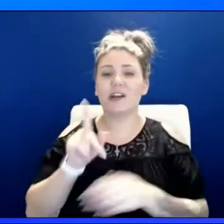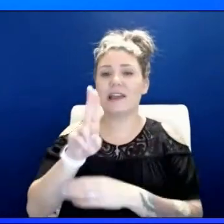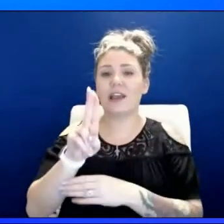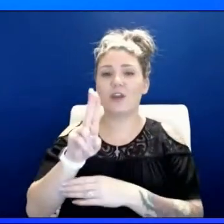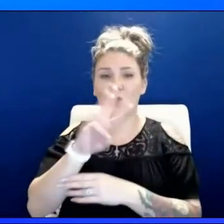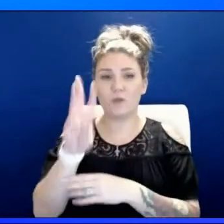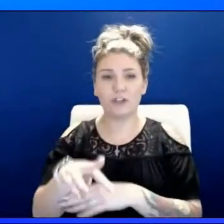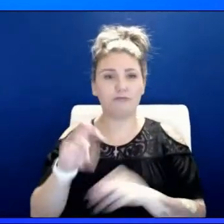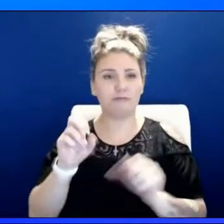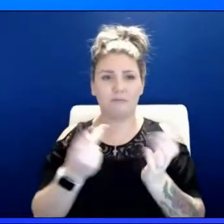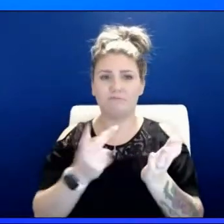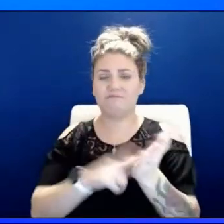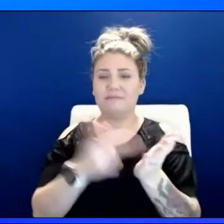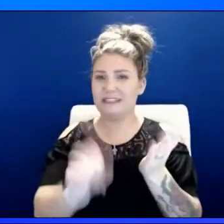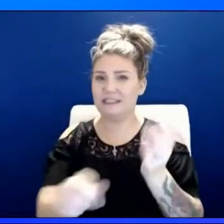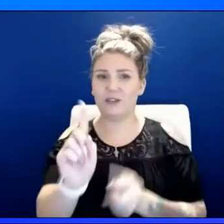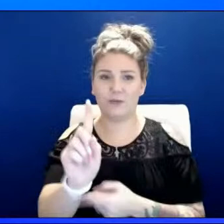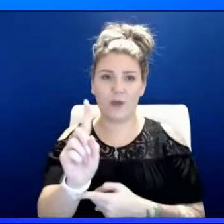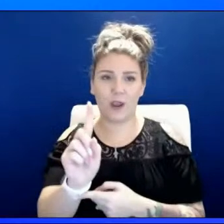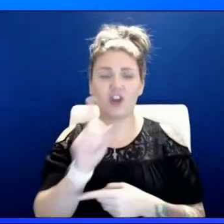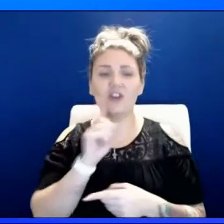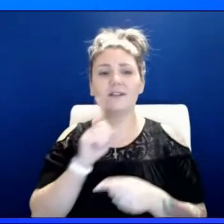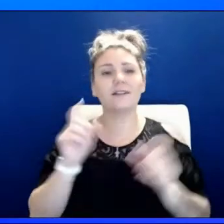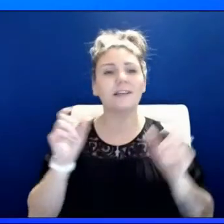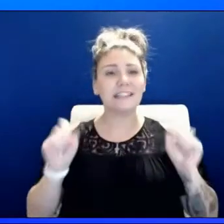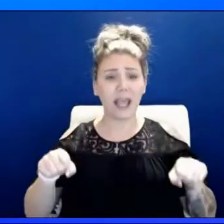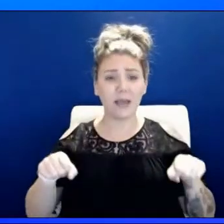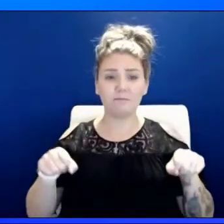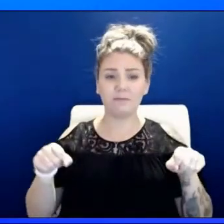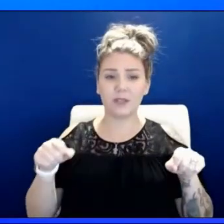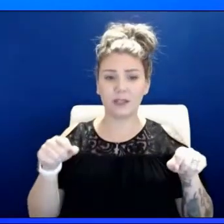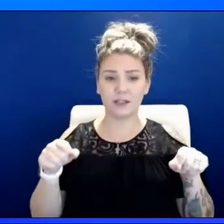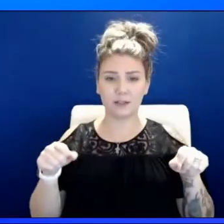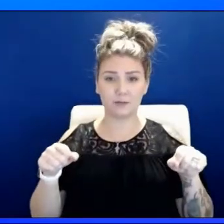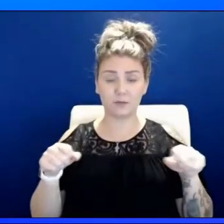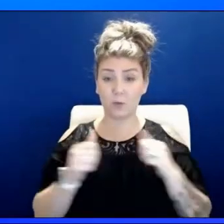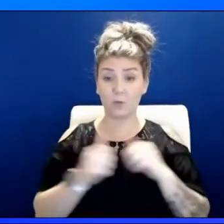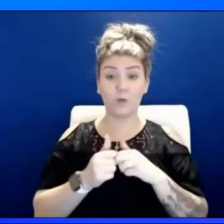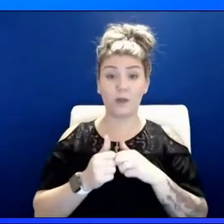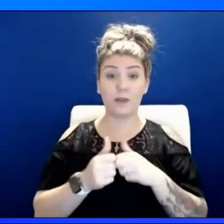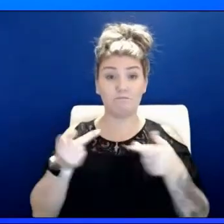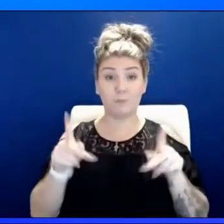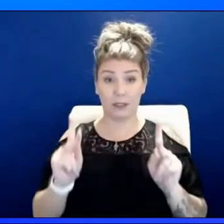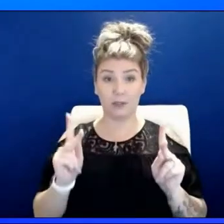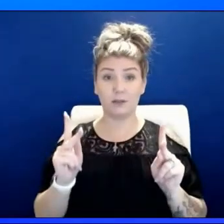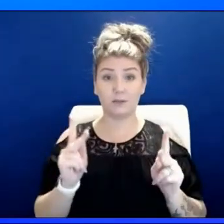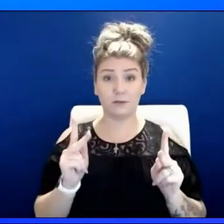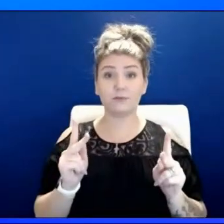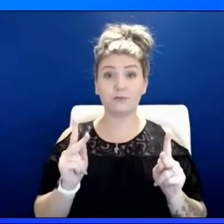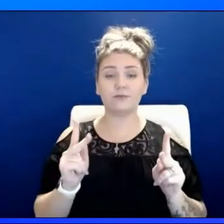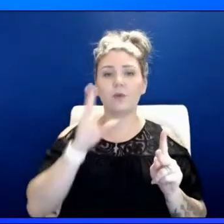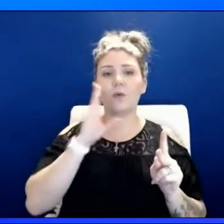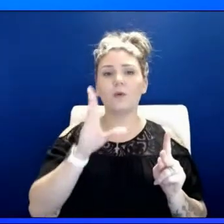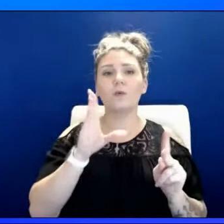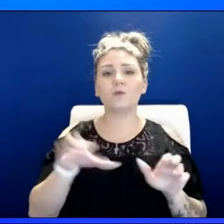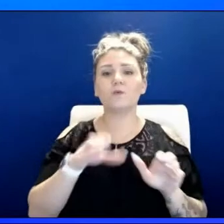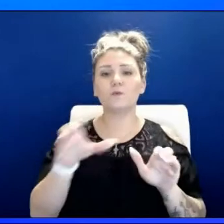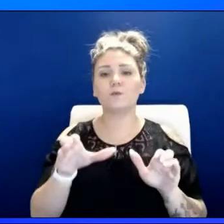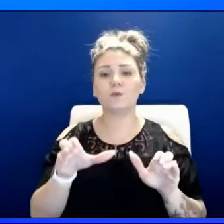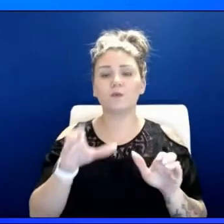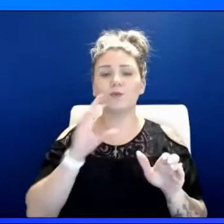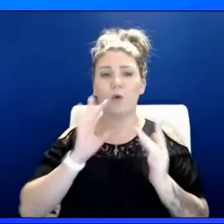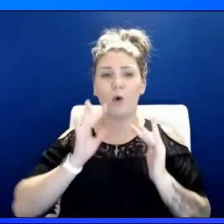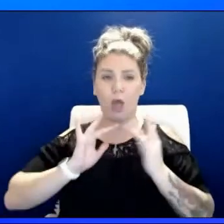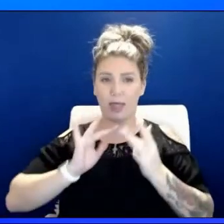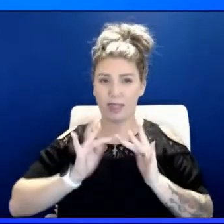anywhere, and it can be done just with consent. We will do that over the line, and so I just